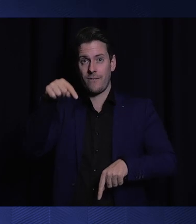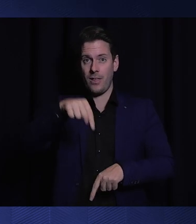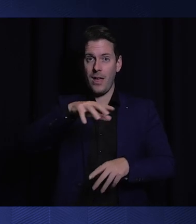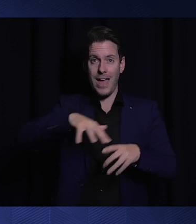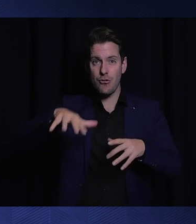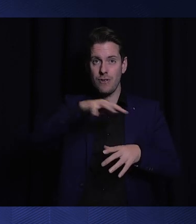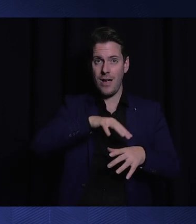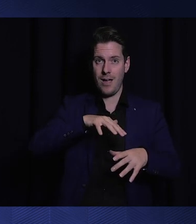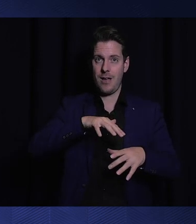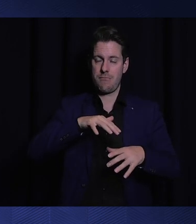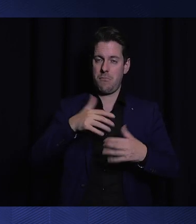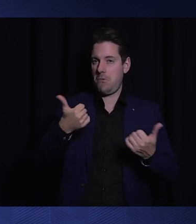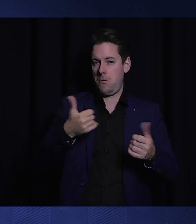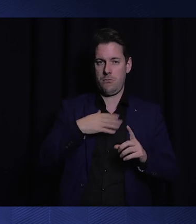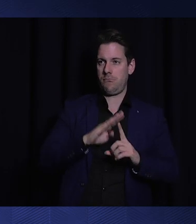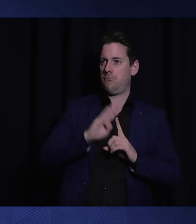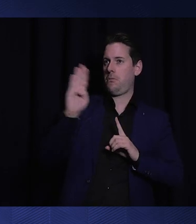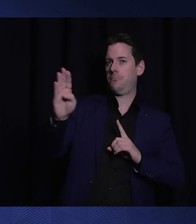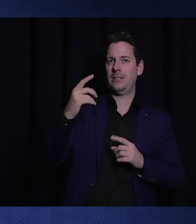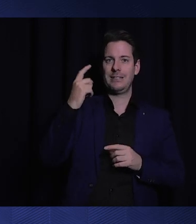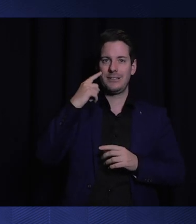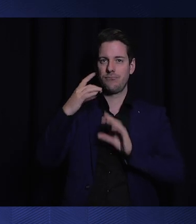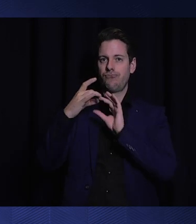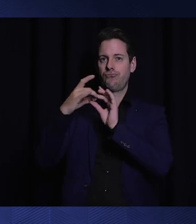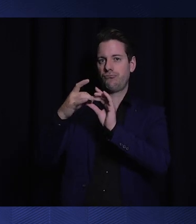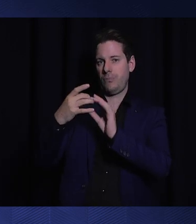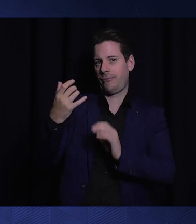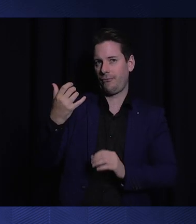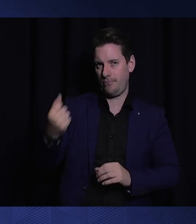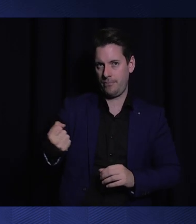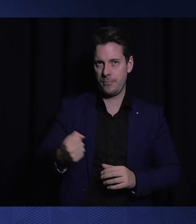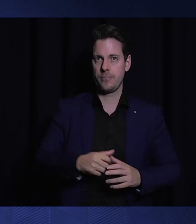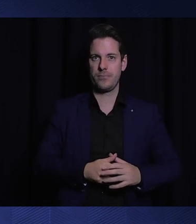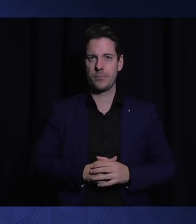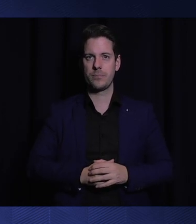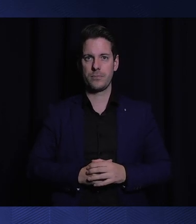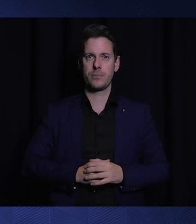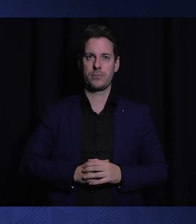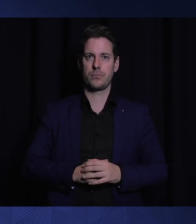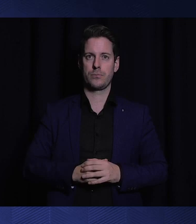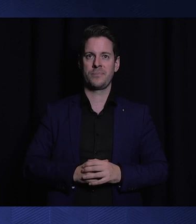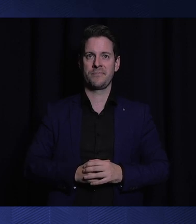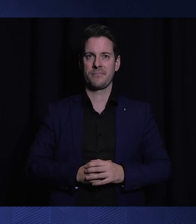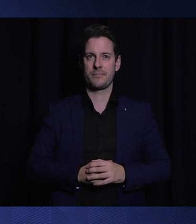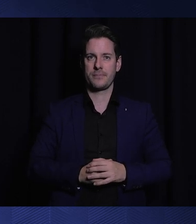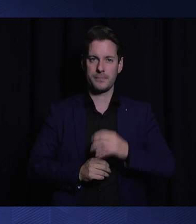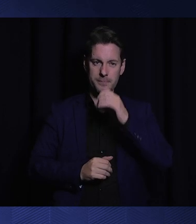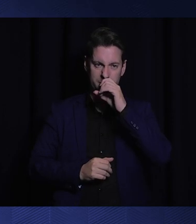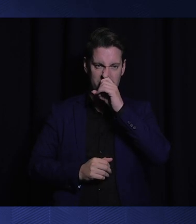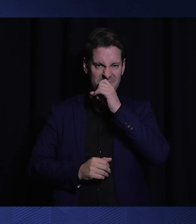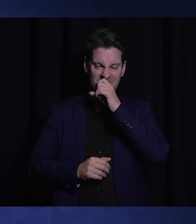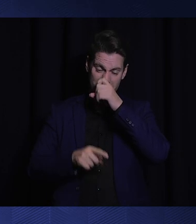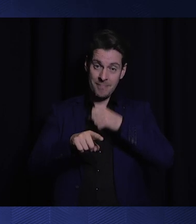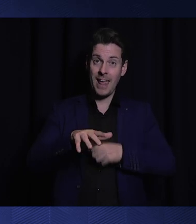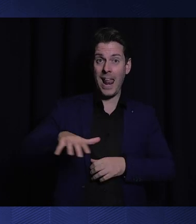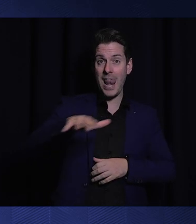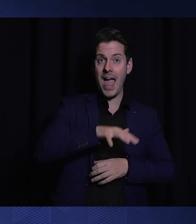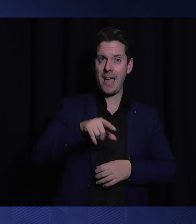can result in serious resources waste and may remove the